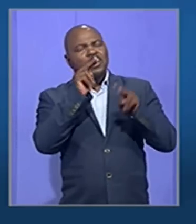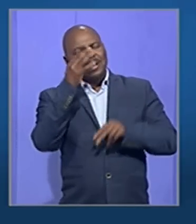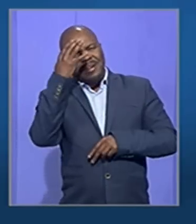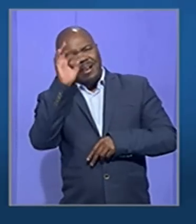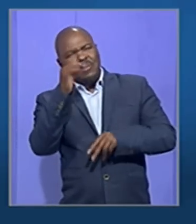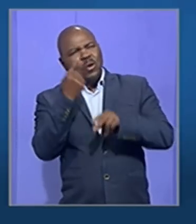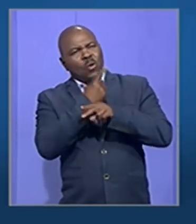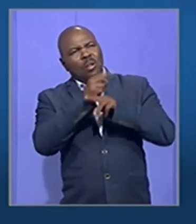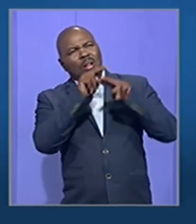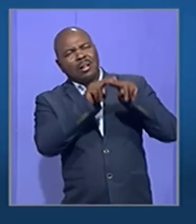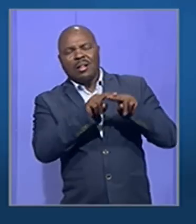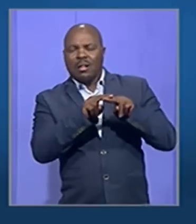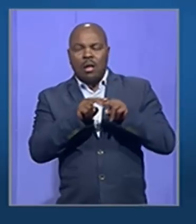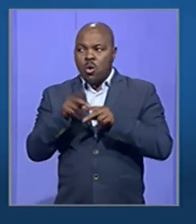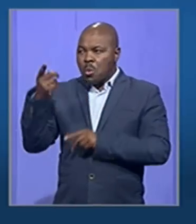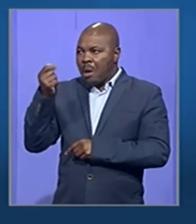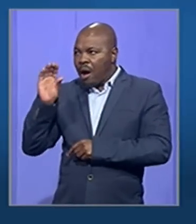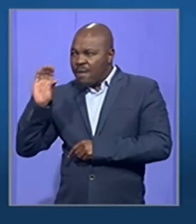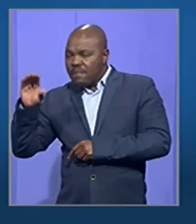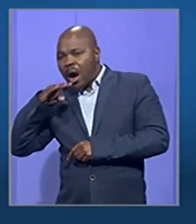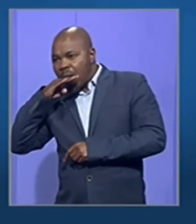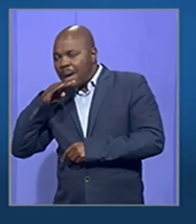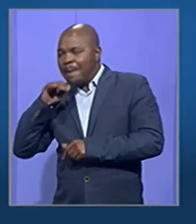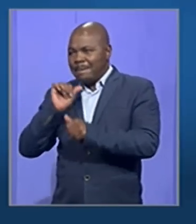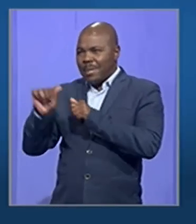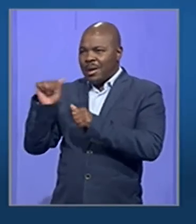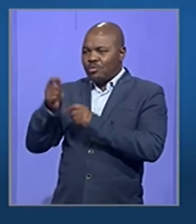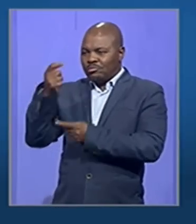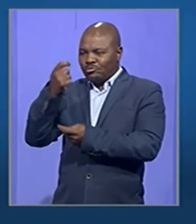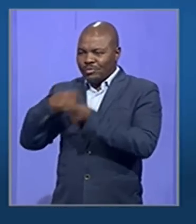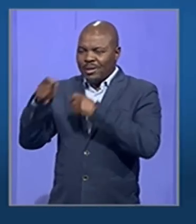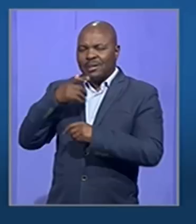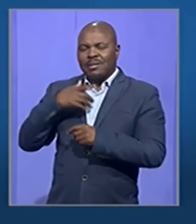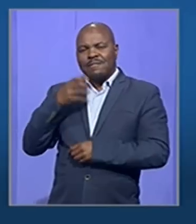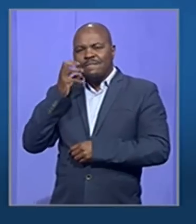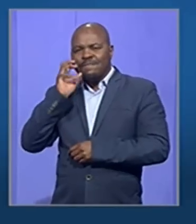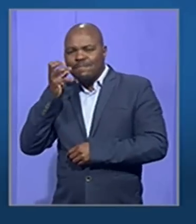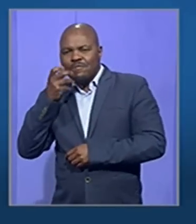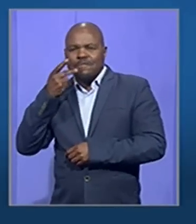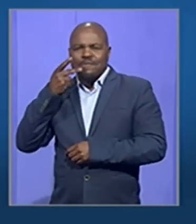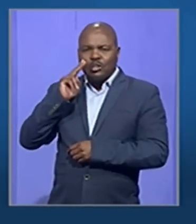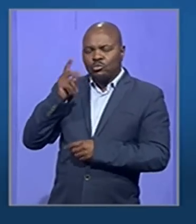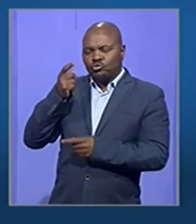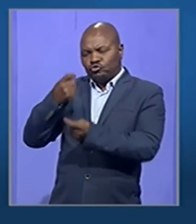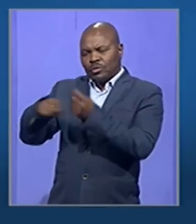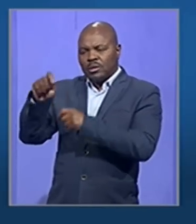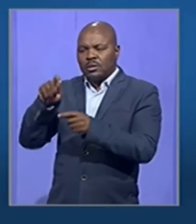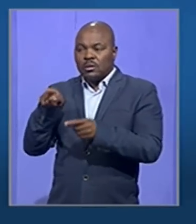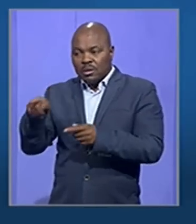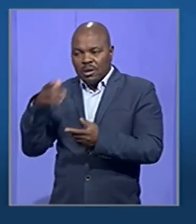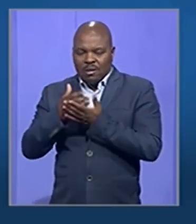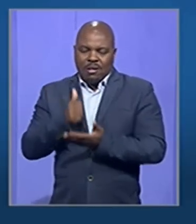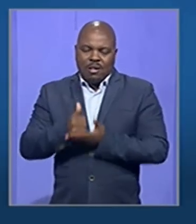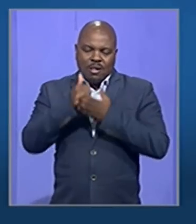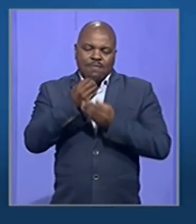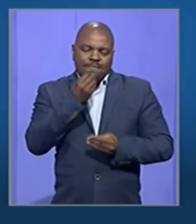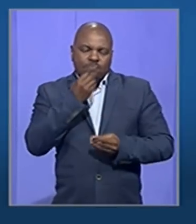Ge motho a na le bonnyane bja mašeleng a rekiše dienywa goba merogo gore a bee sengwe tafoleng